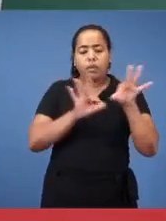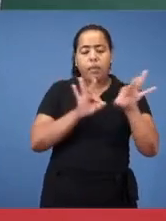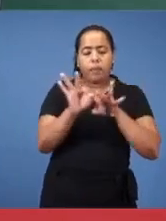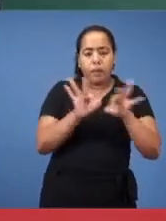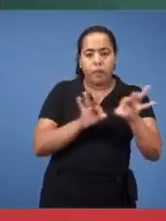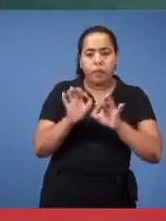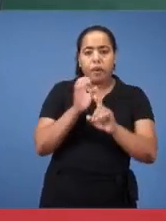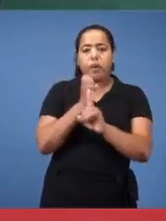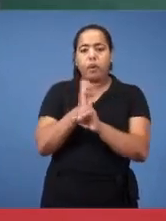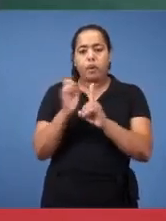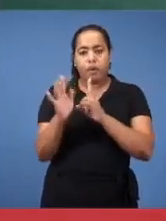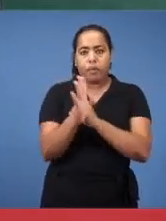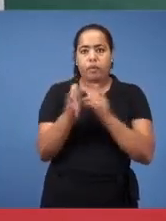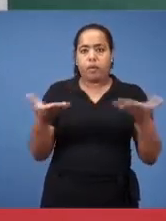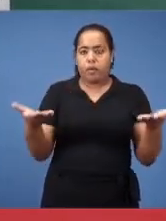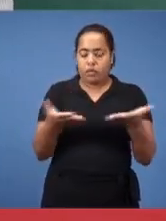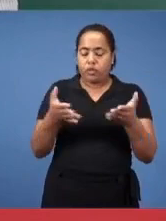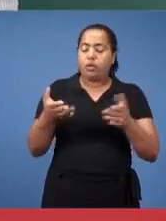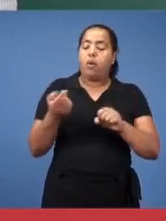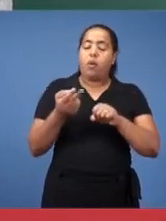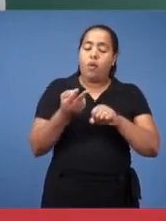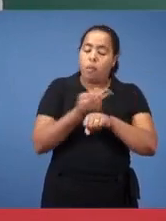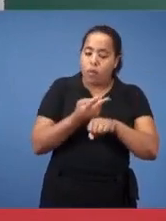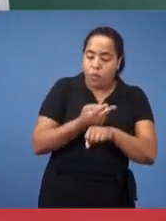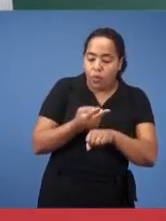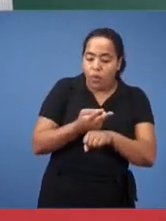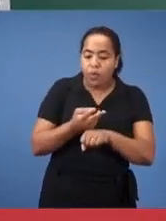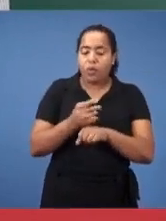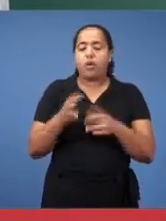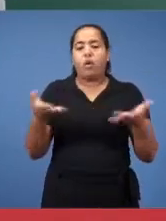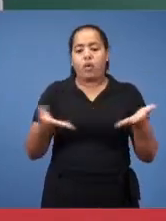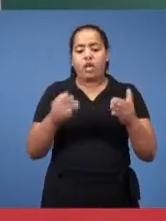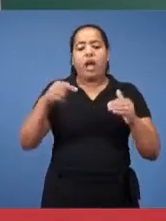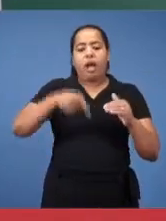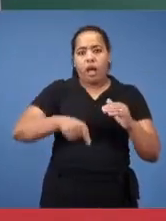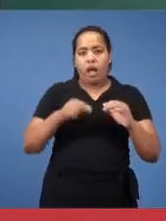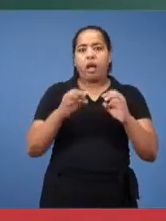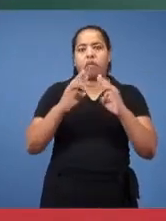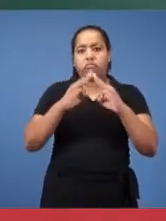will have easier time to answer this question because you had already a week to answer it. So